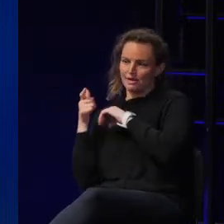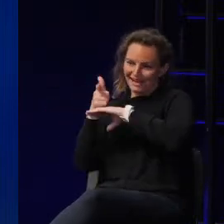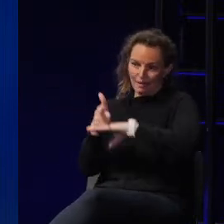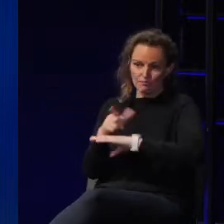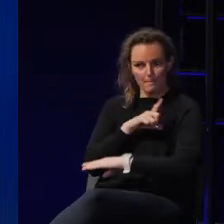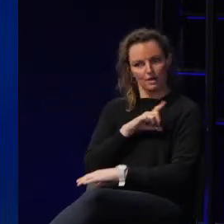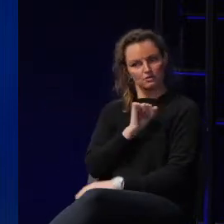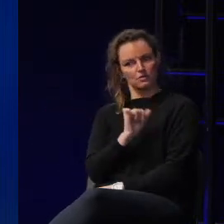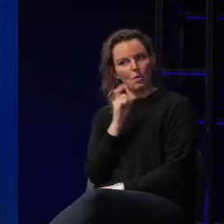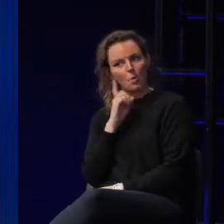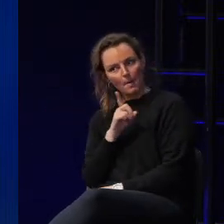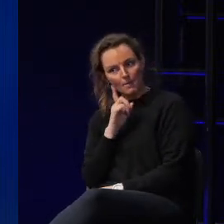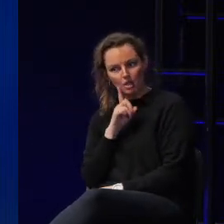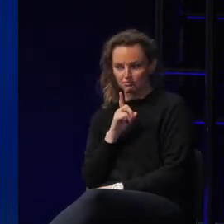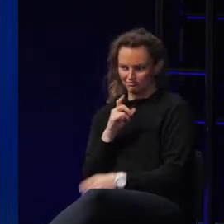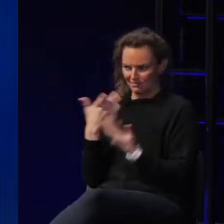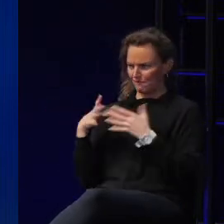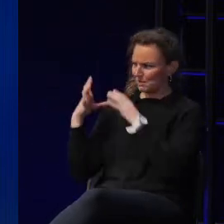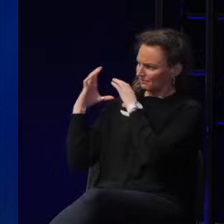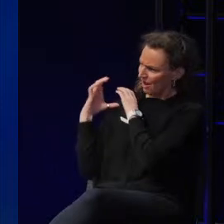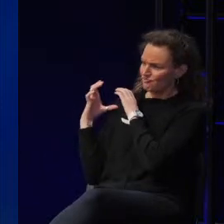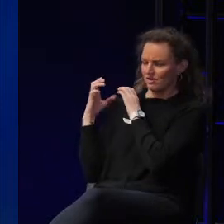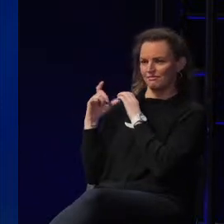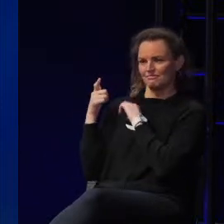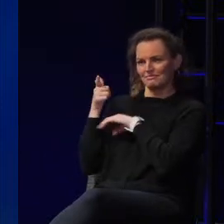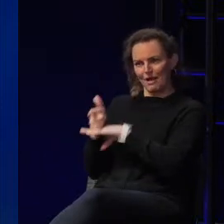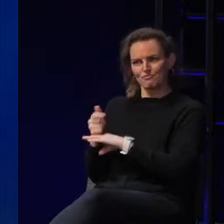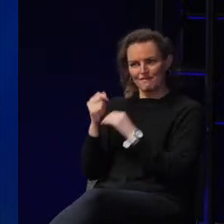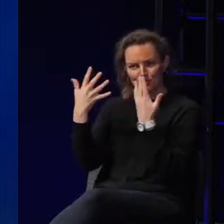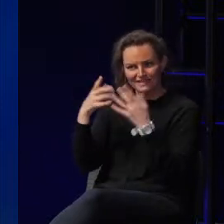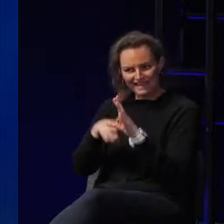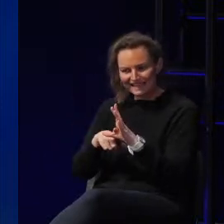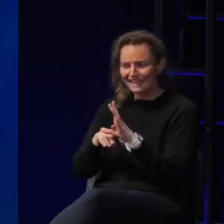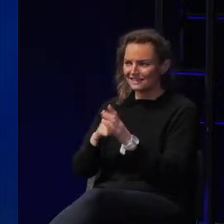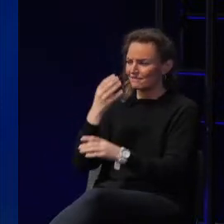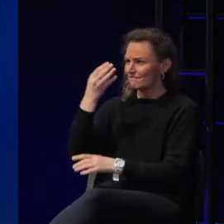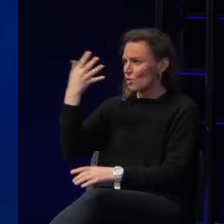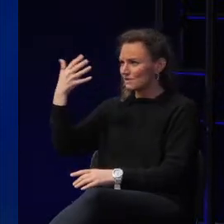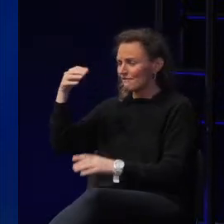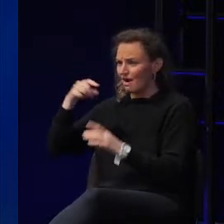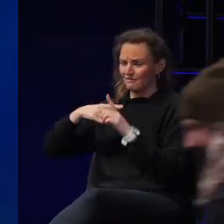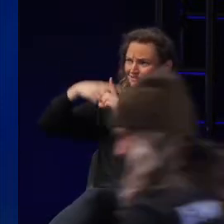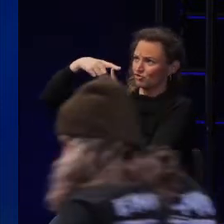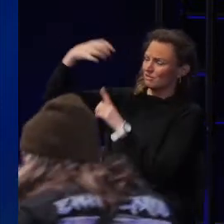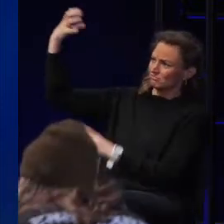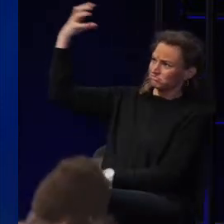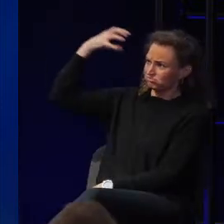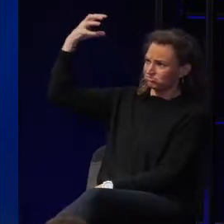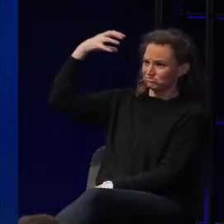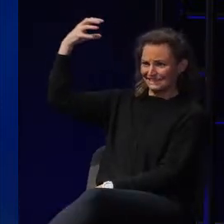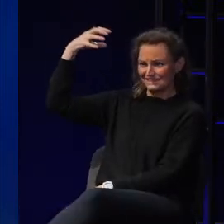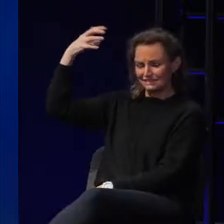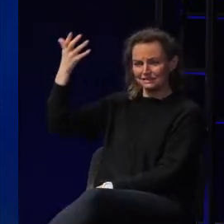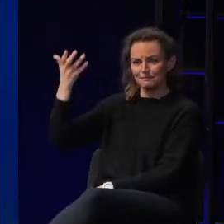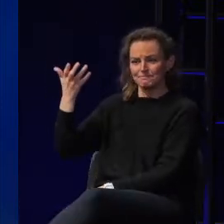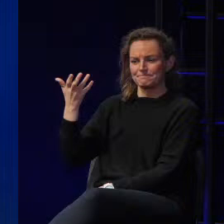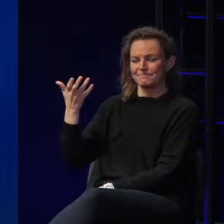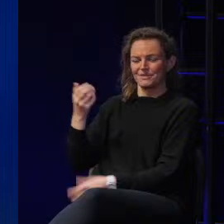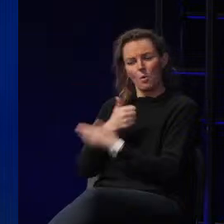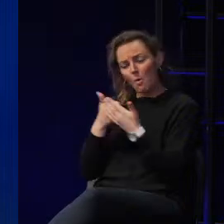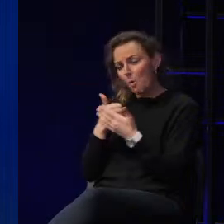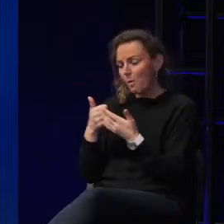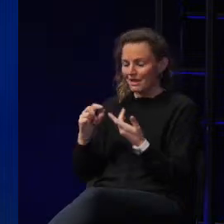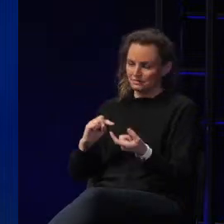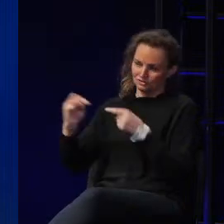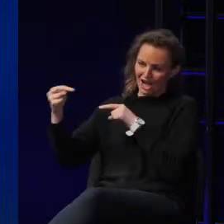And I'd been carrying a camera for 10 years in 45-degree heat in Kiribati. And so there's always